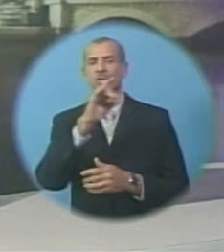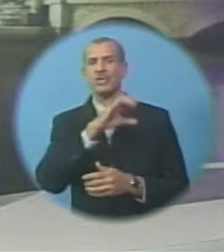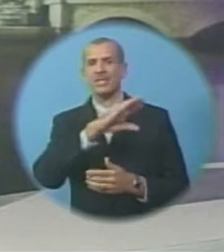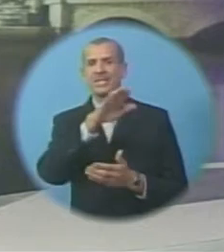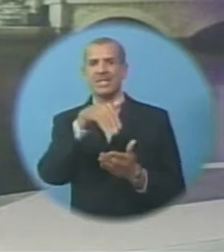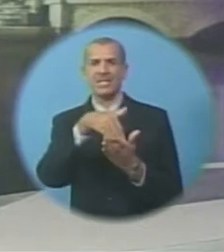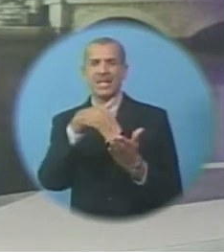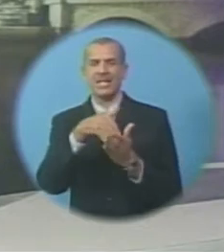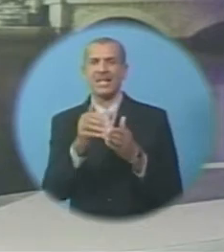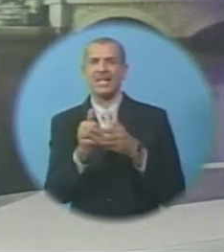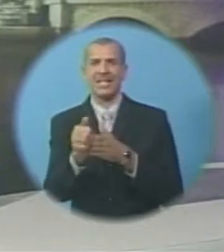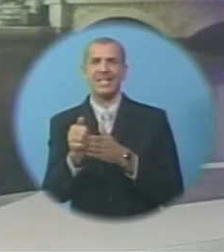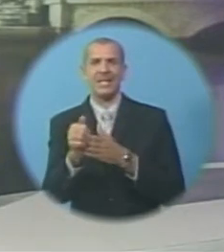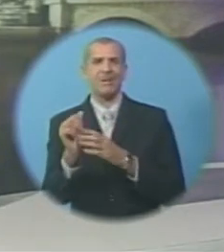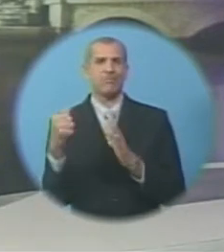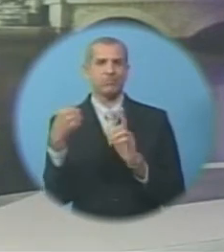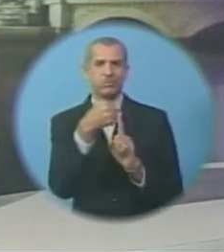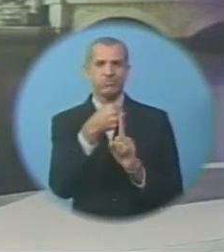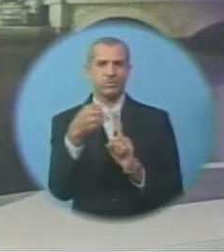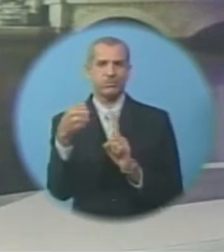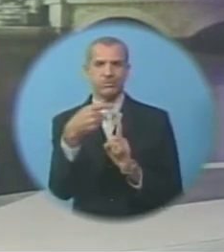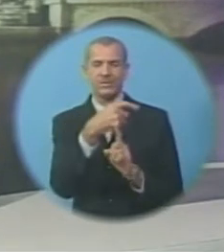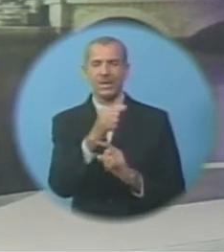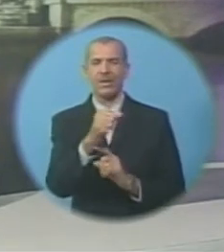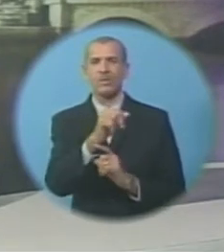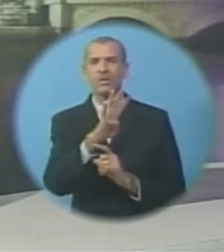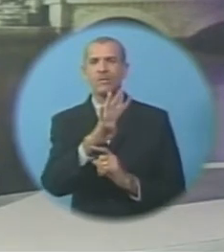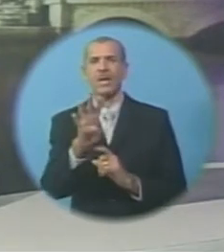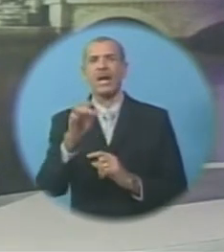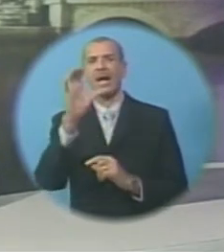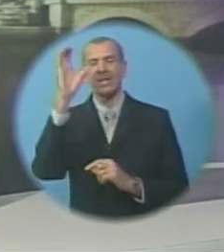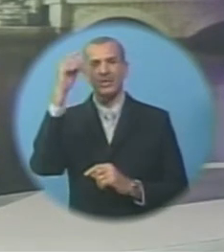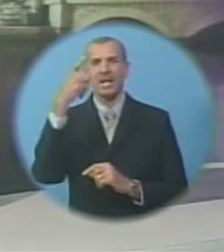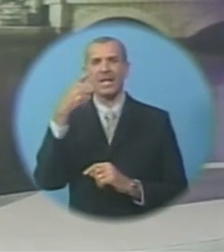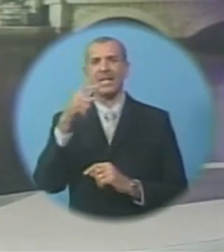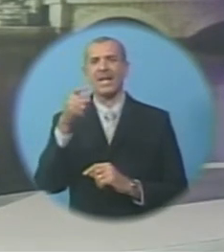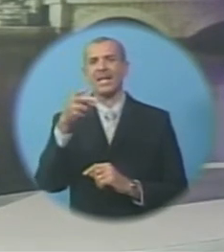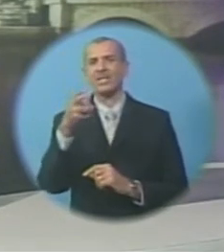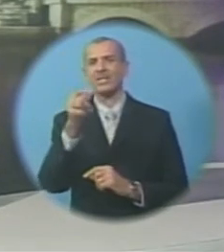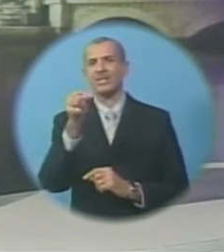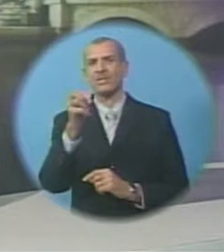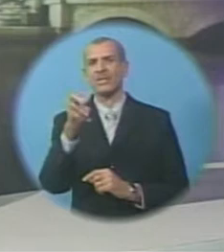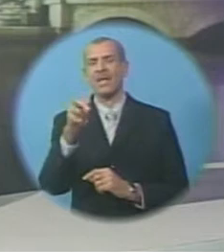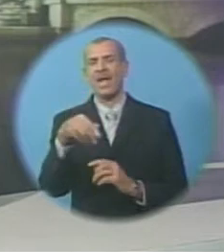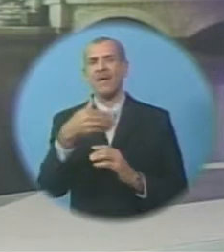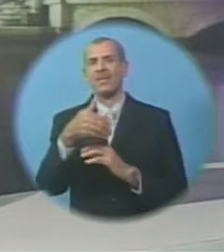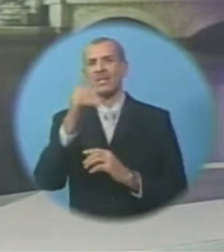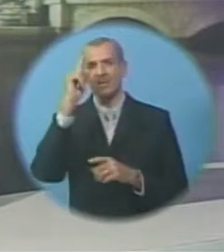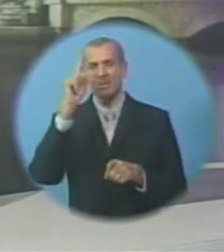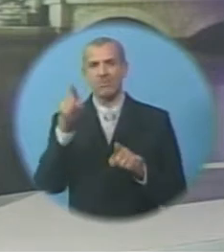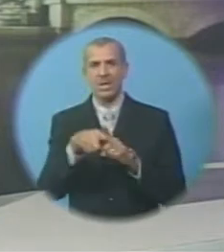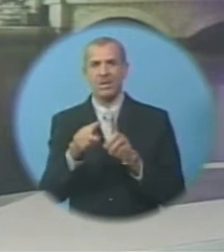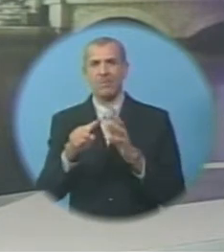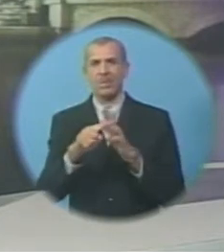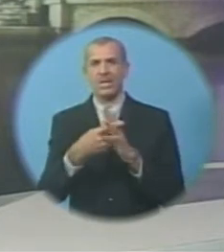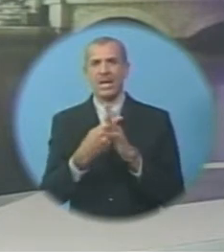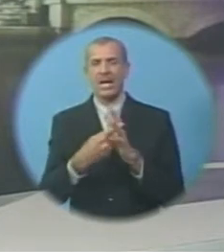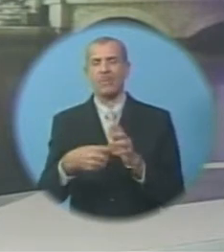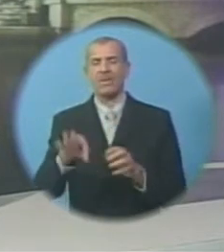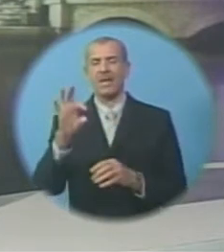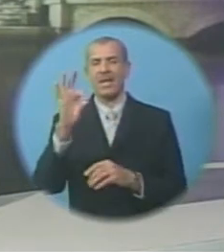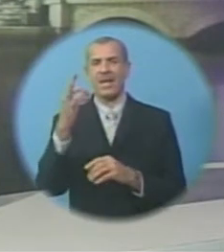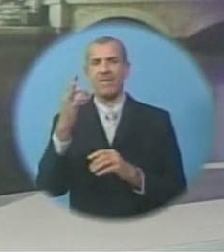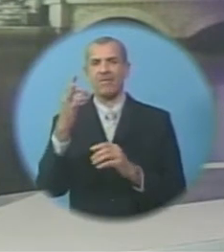2, hammered St. Peter 4-0, with Chandler getting a hat-trick after his brother Jamal opening the scoring in the 9th